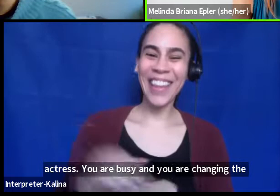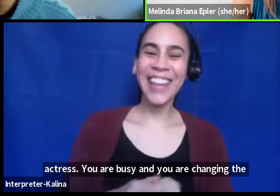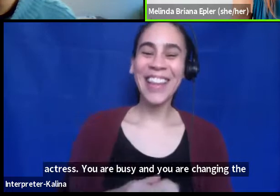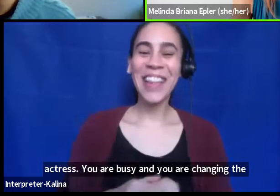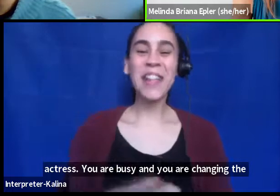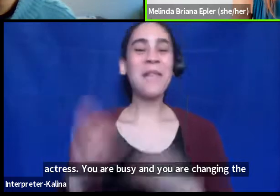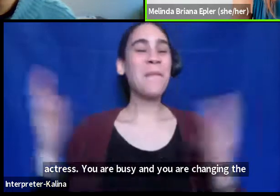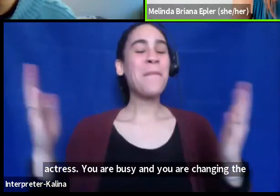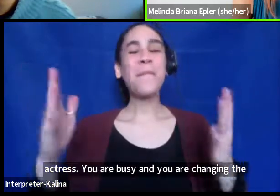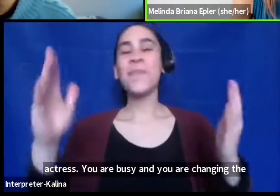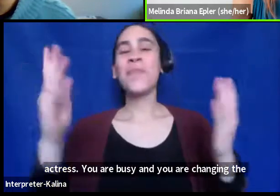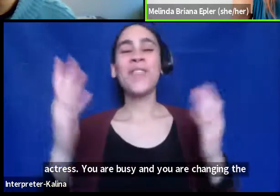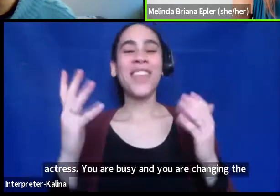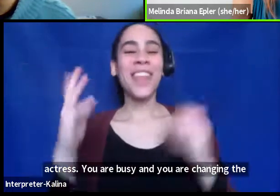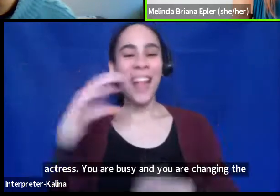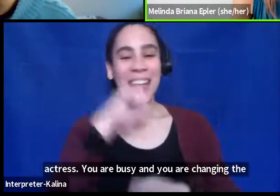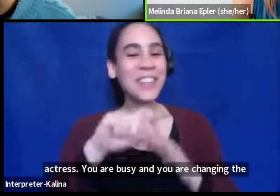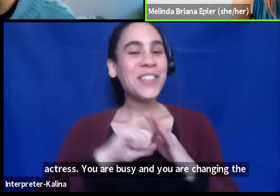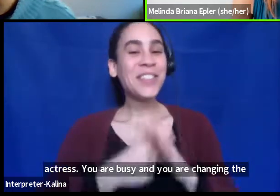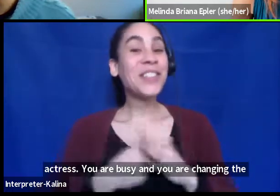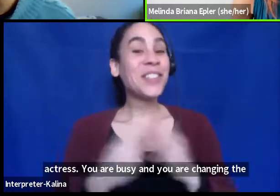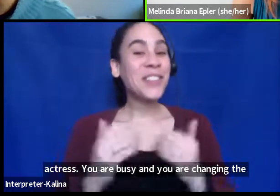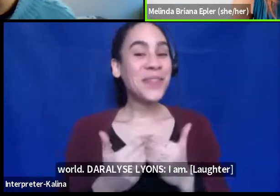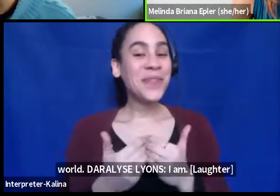So let's start by